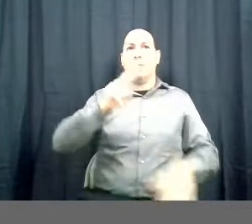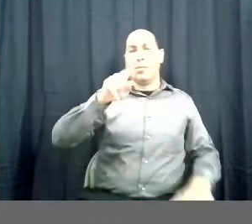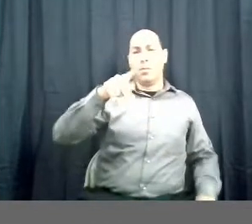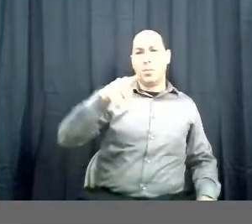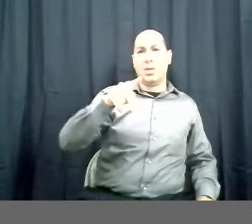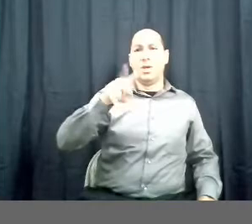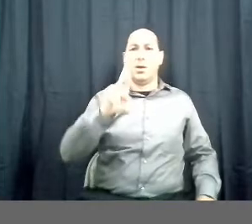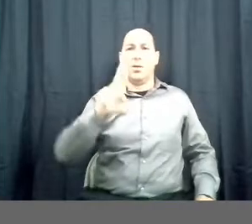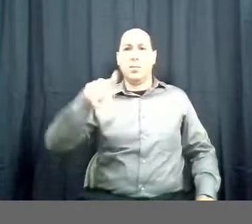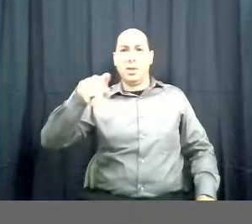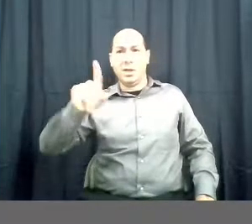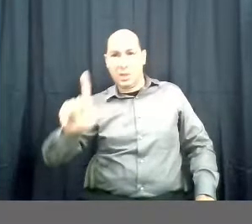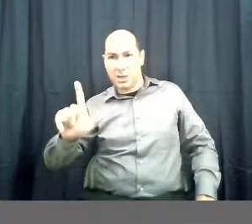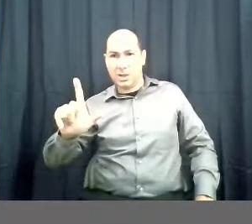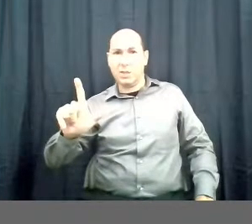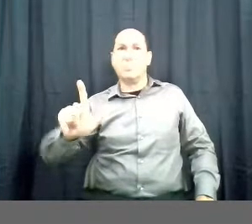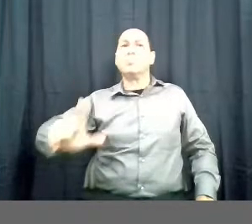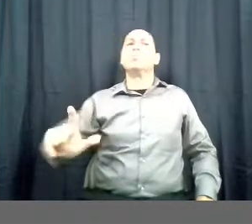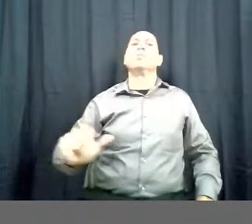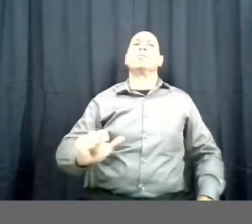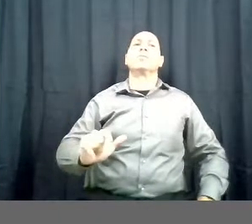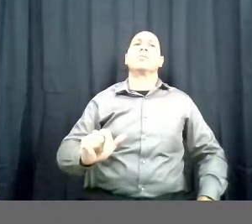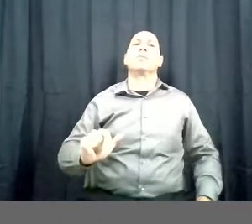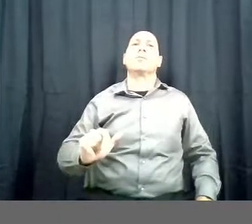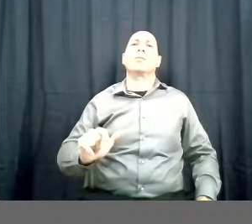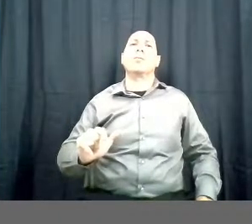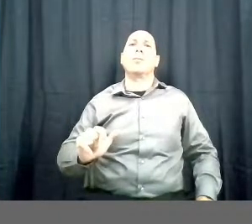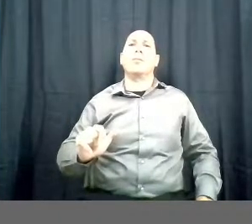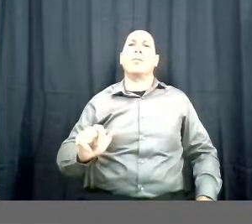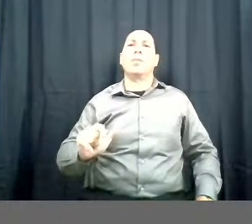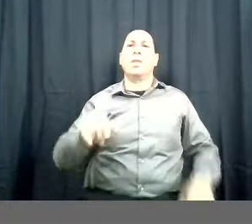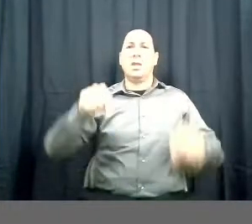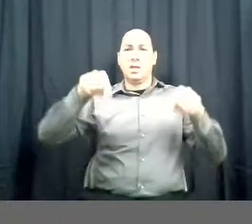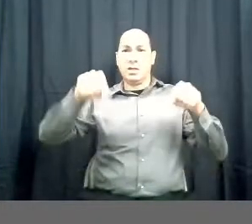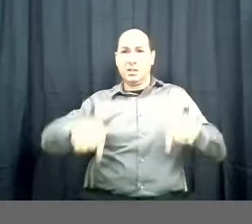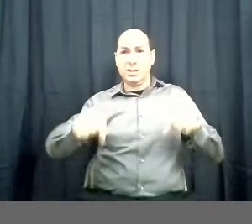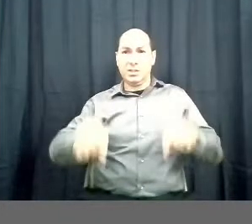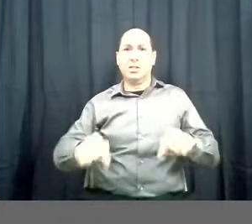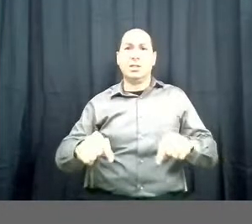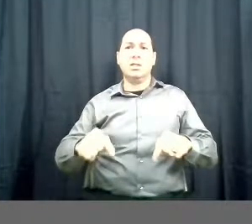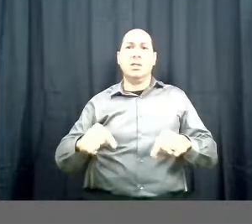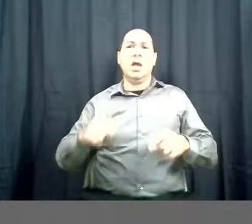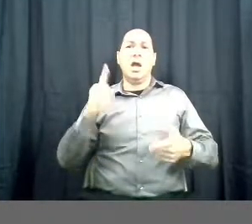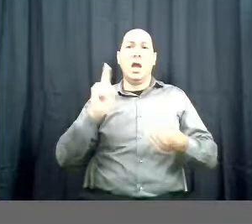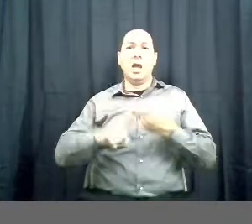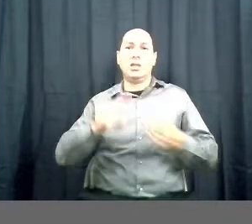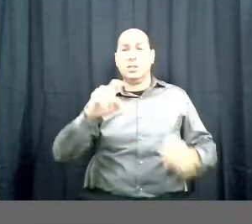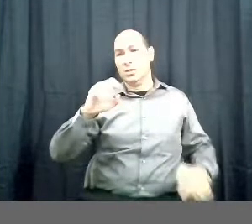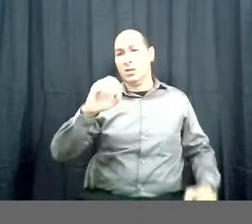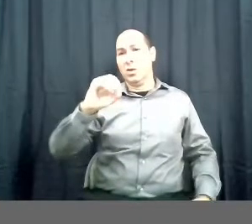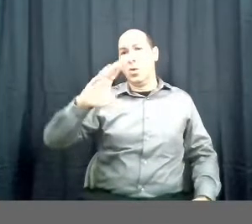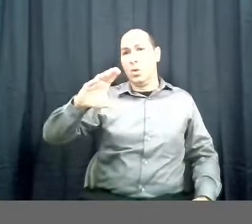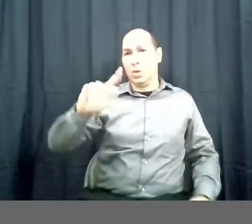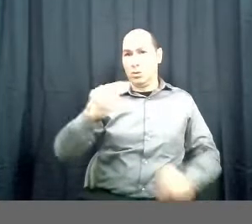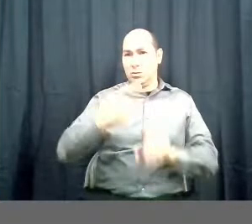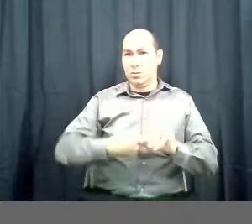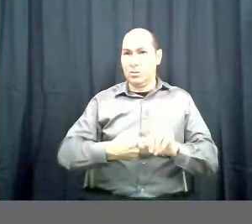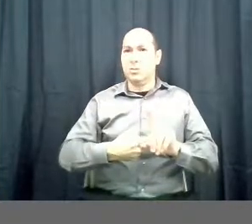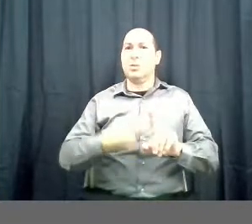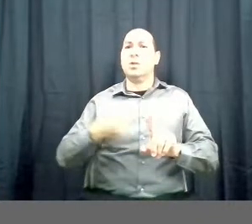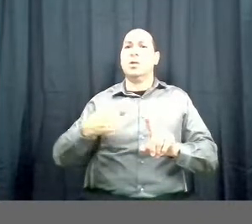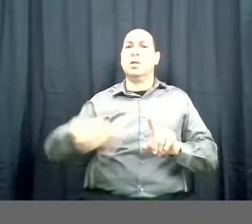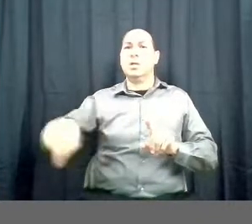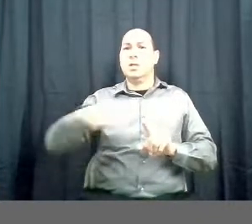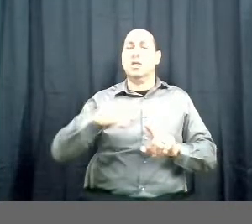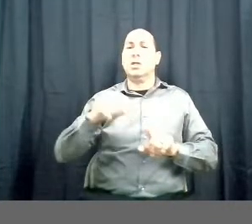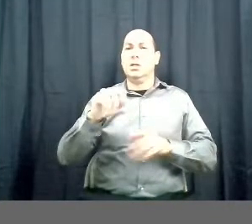required renegotiated rates. This past October, the oversight met with the governor and members of her staff in New York